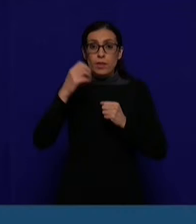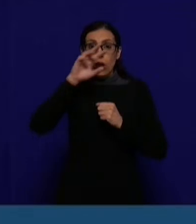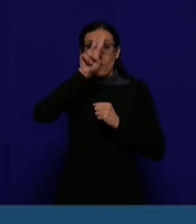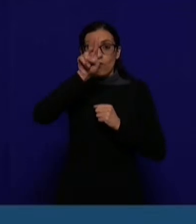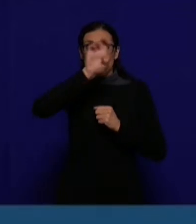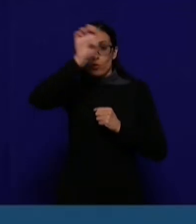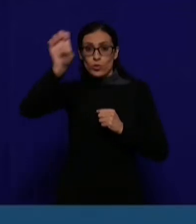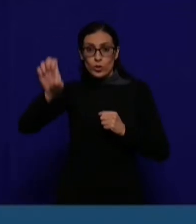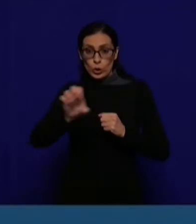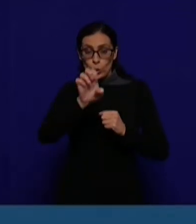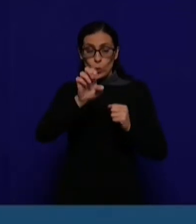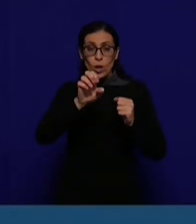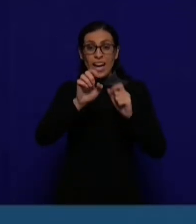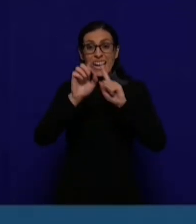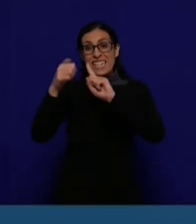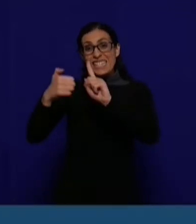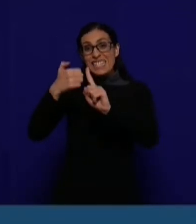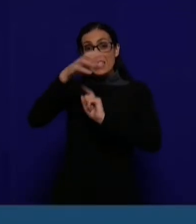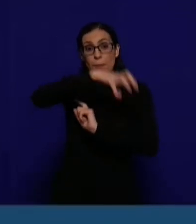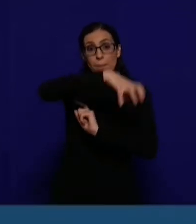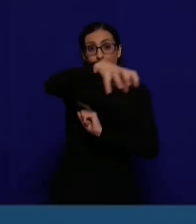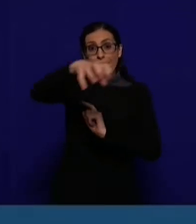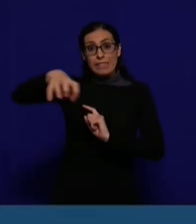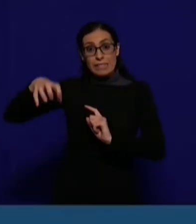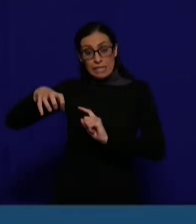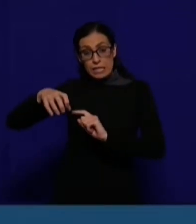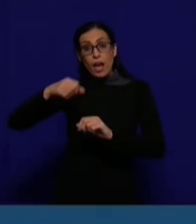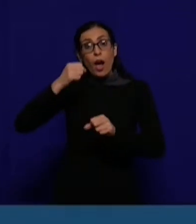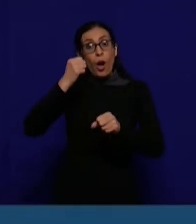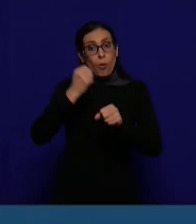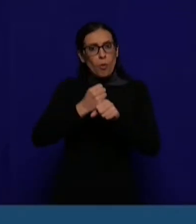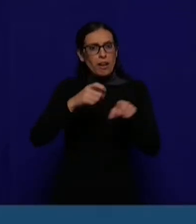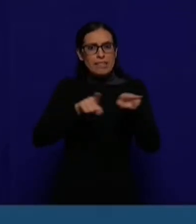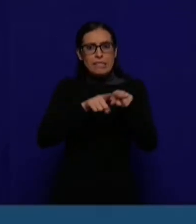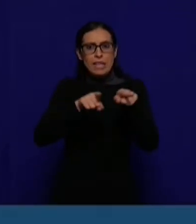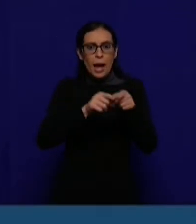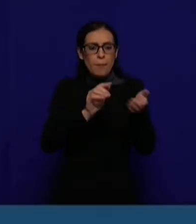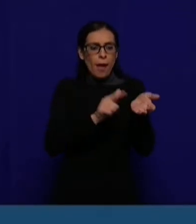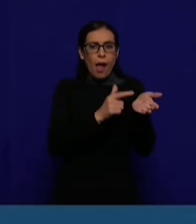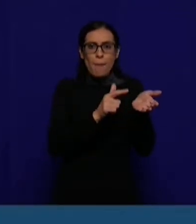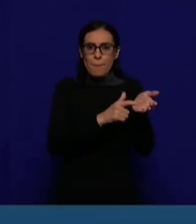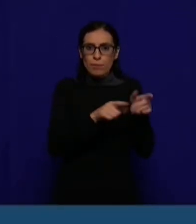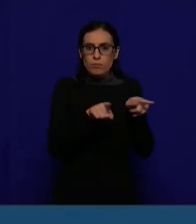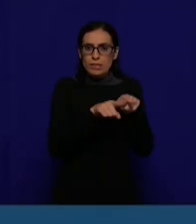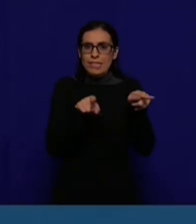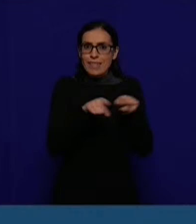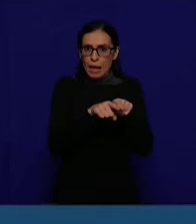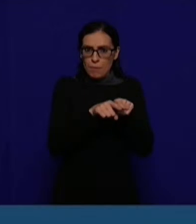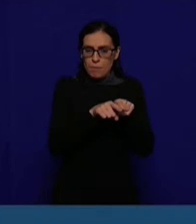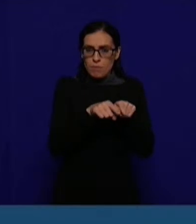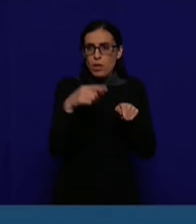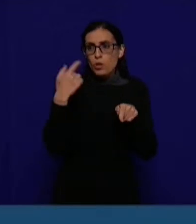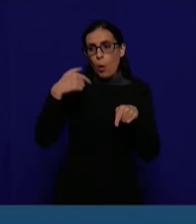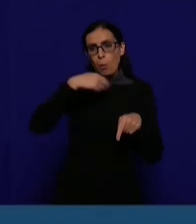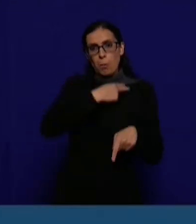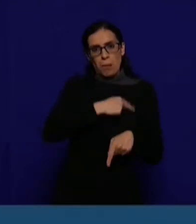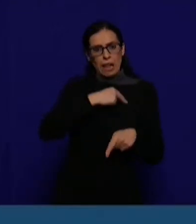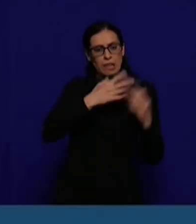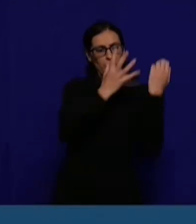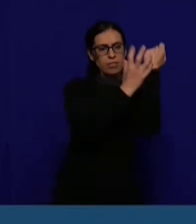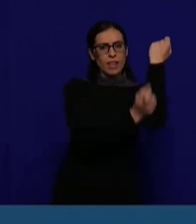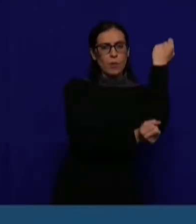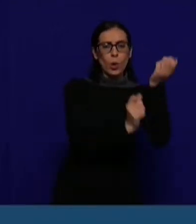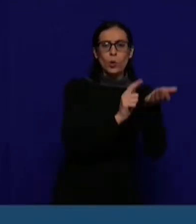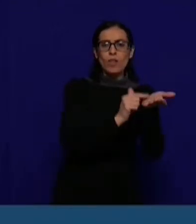app, which we downloaded in Malta, can actually work in these countries as well, and also those people who download it in their country can also, when they